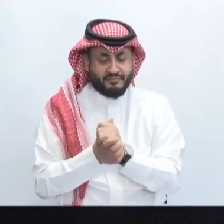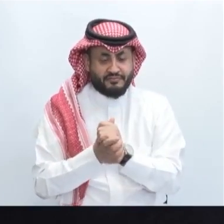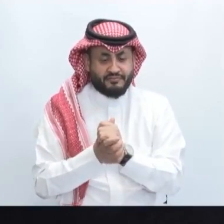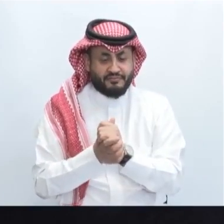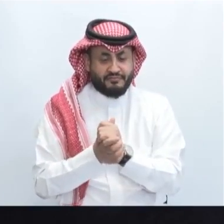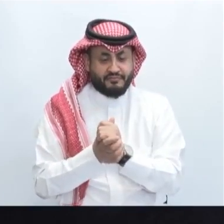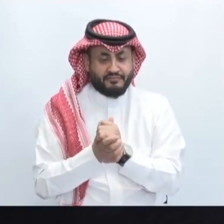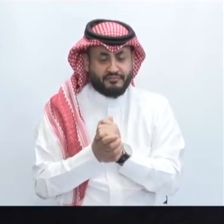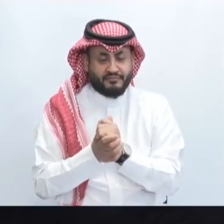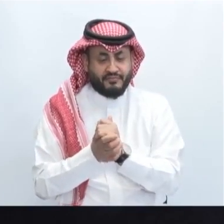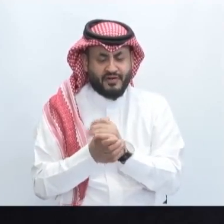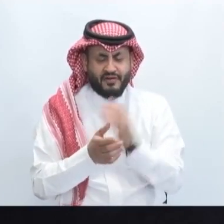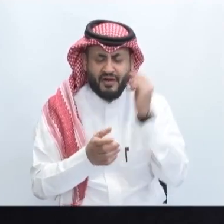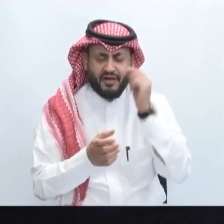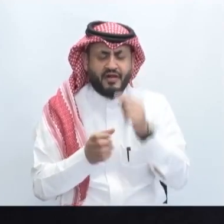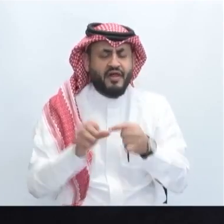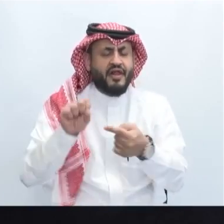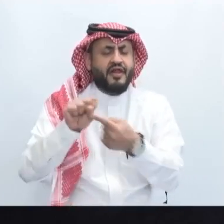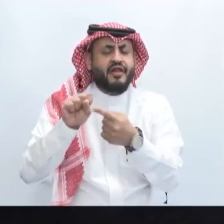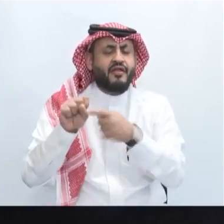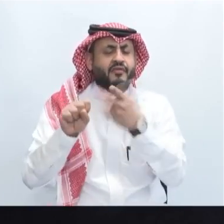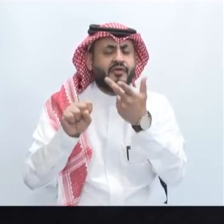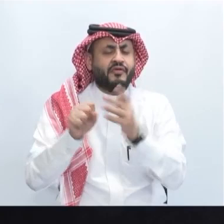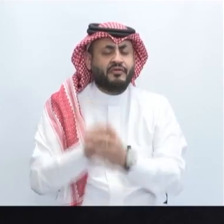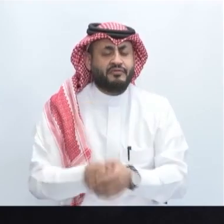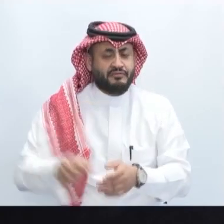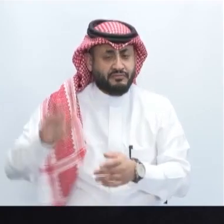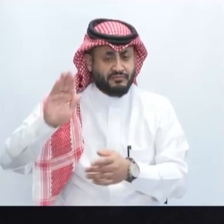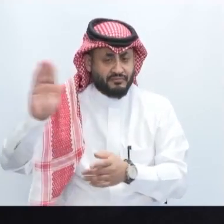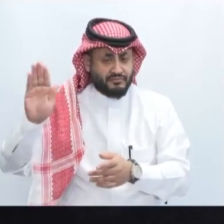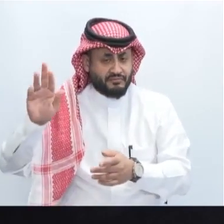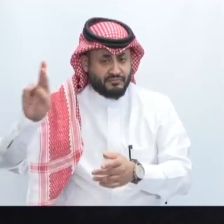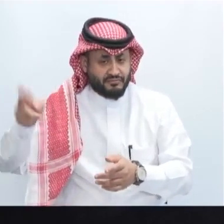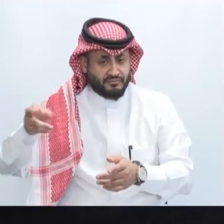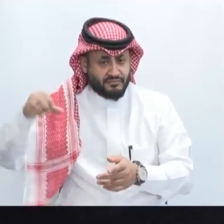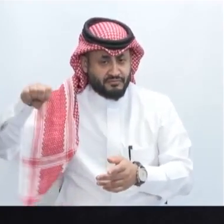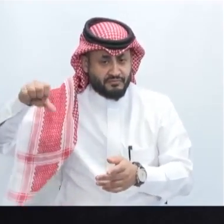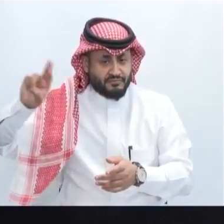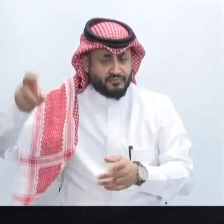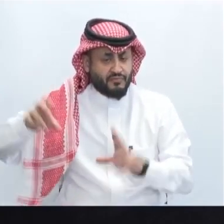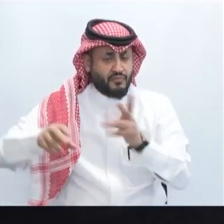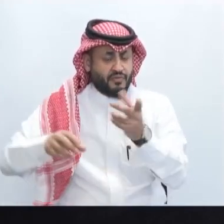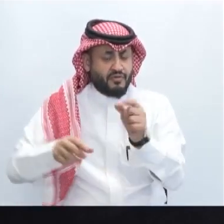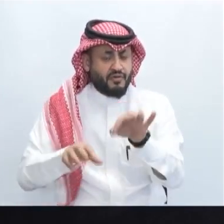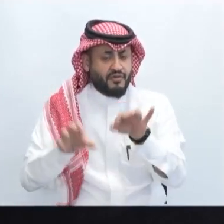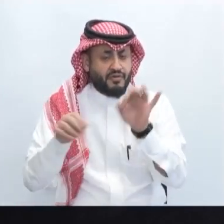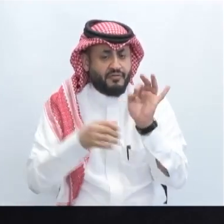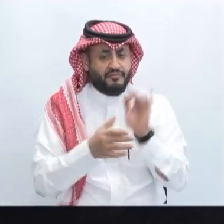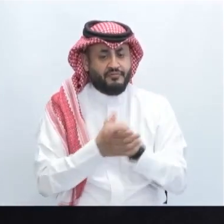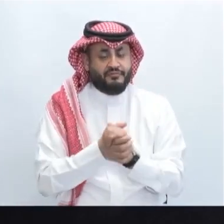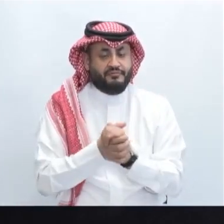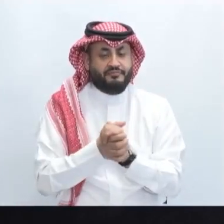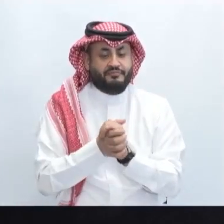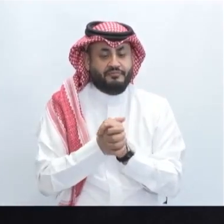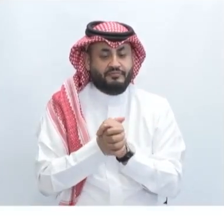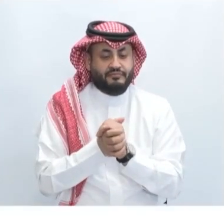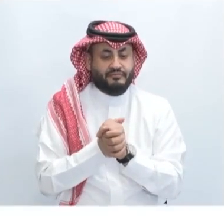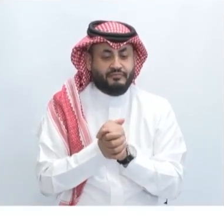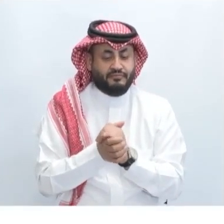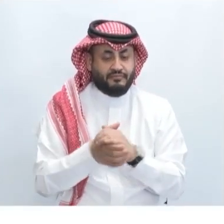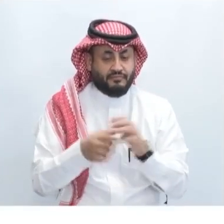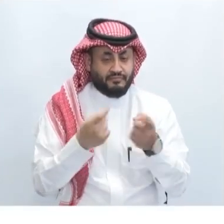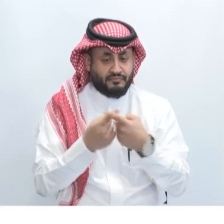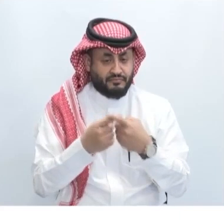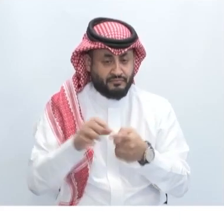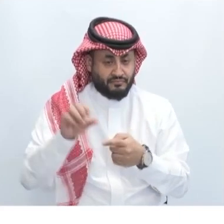did determine what is the last sound of each of these words, whether if it